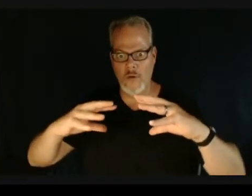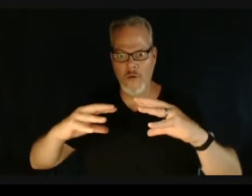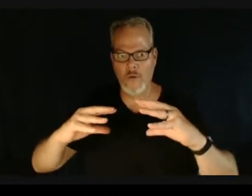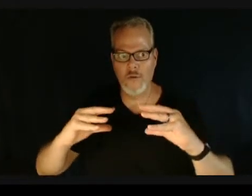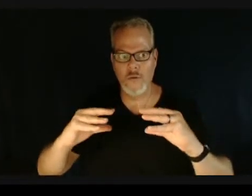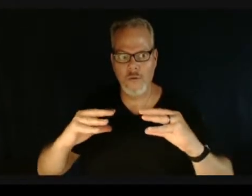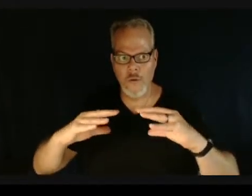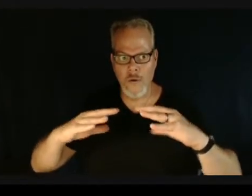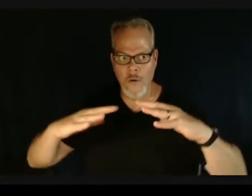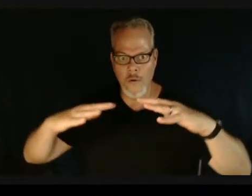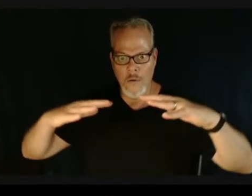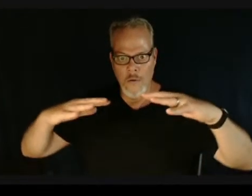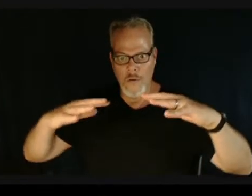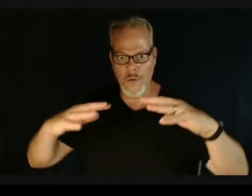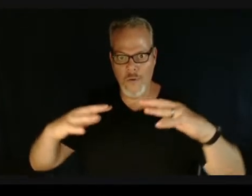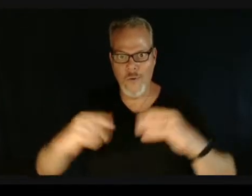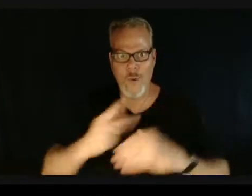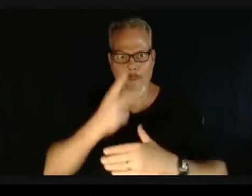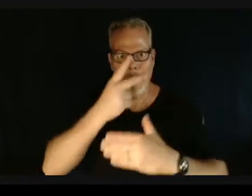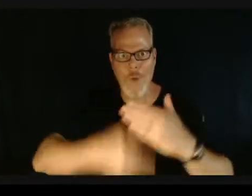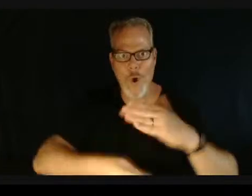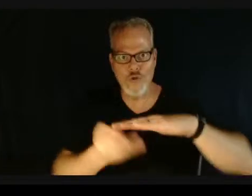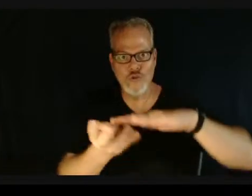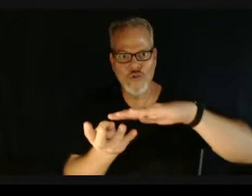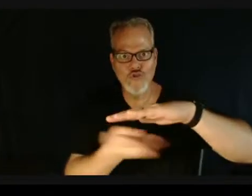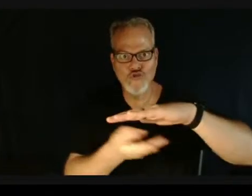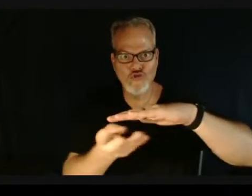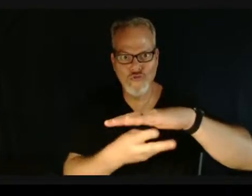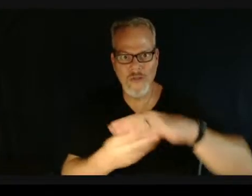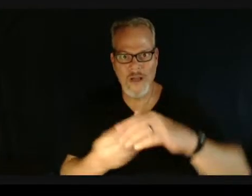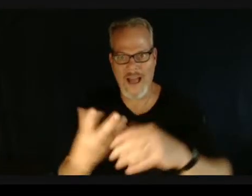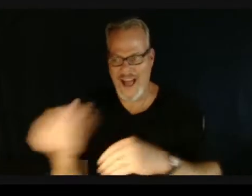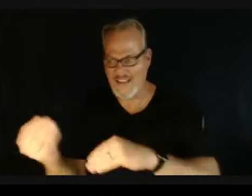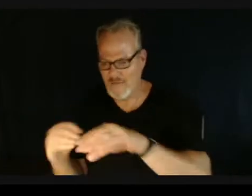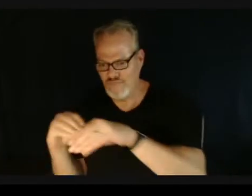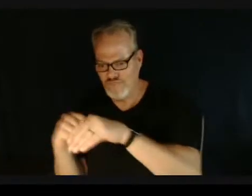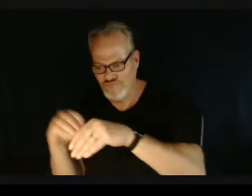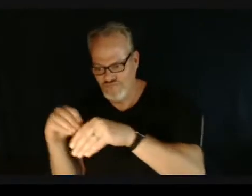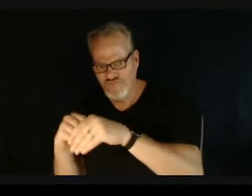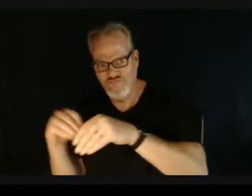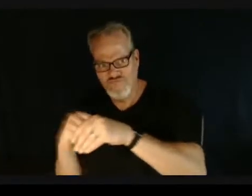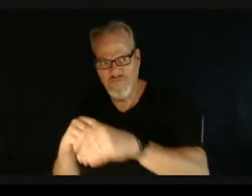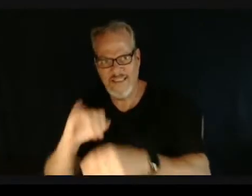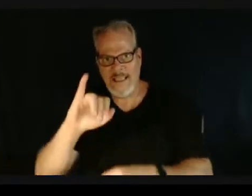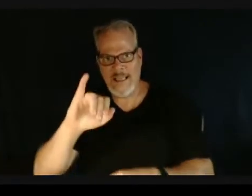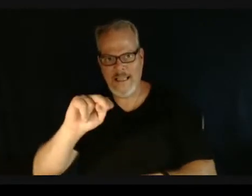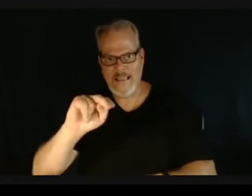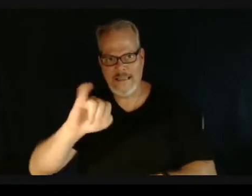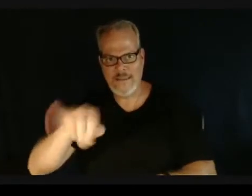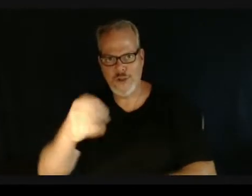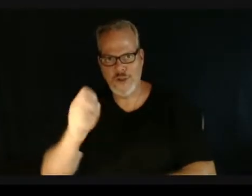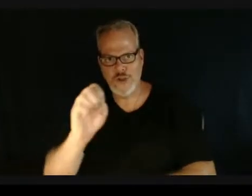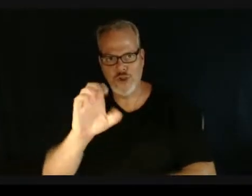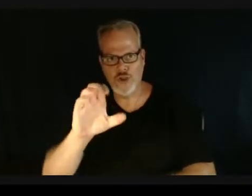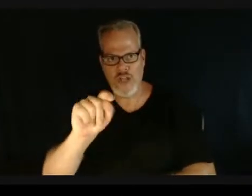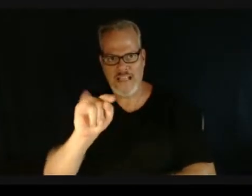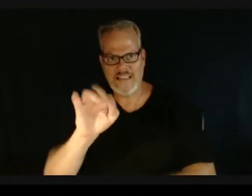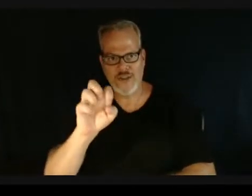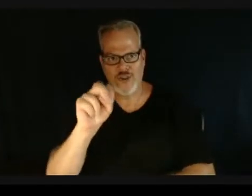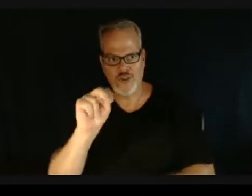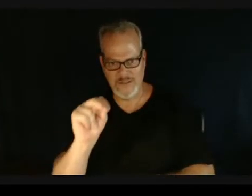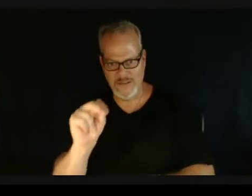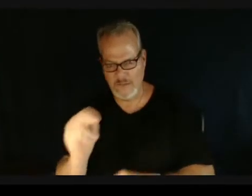flows and injection both contributing to the overall gain in height of the crater floor, right?